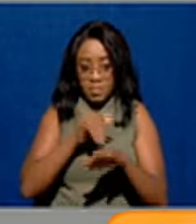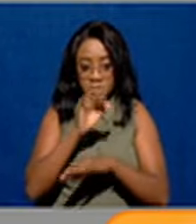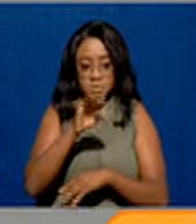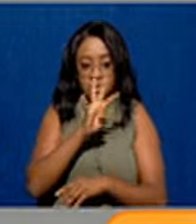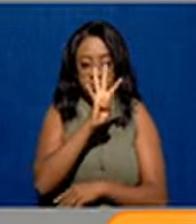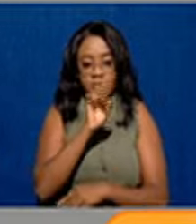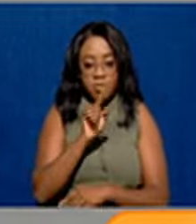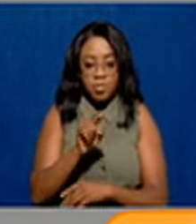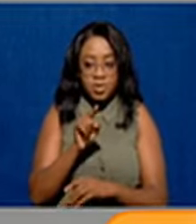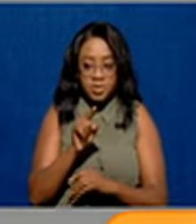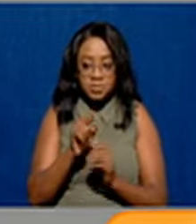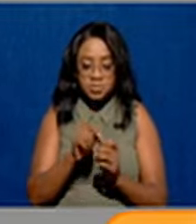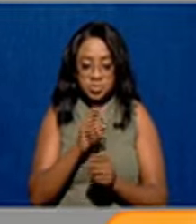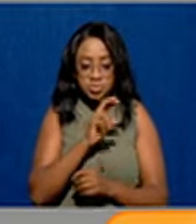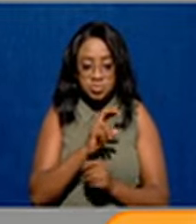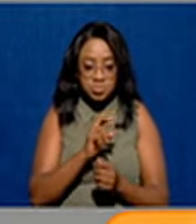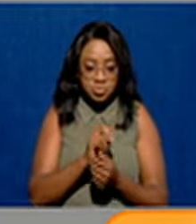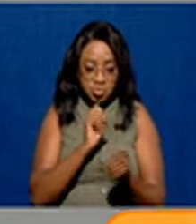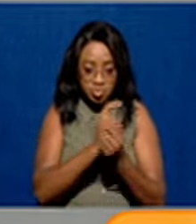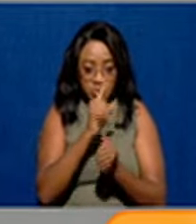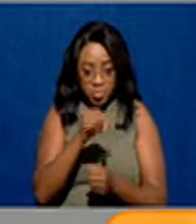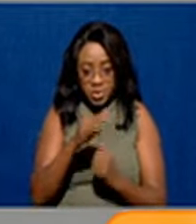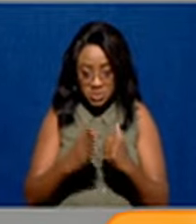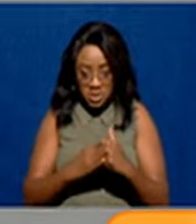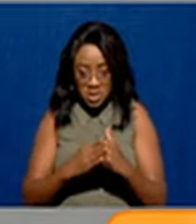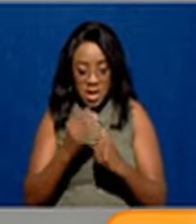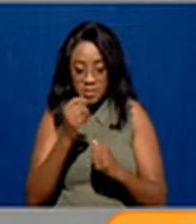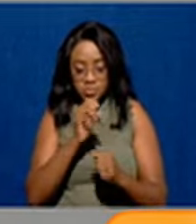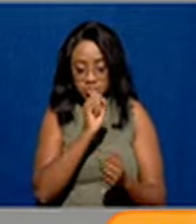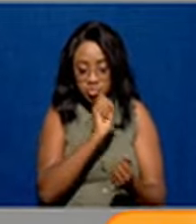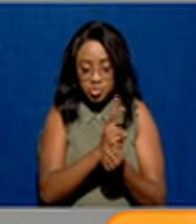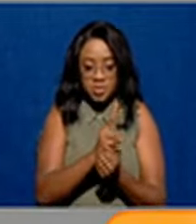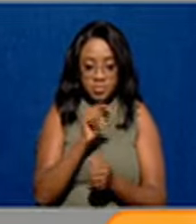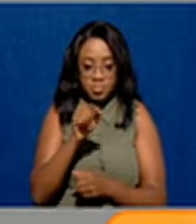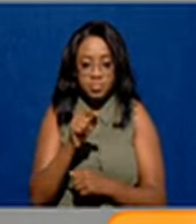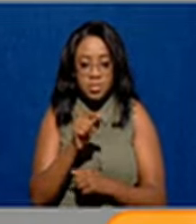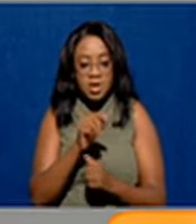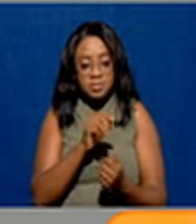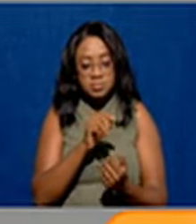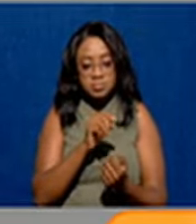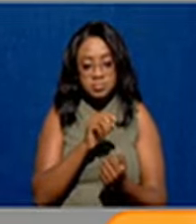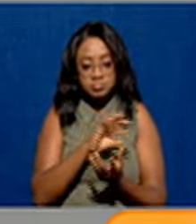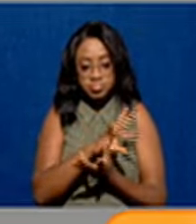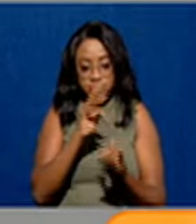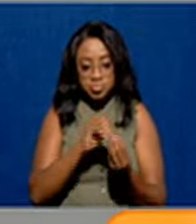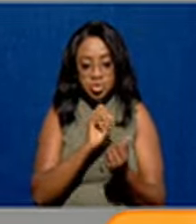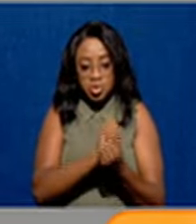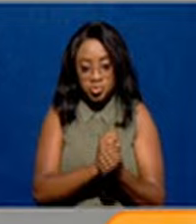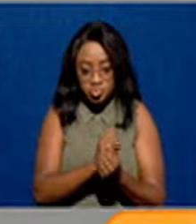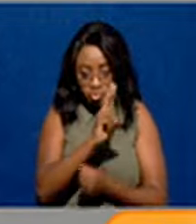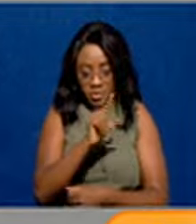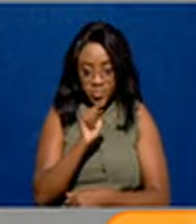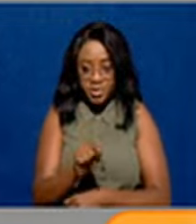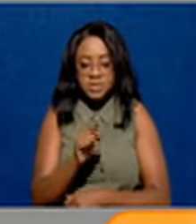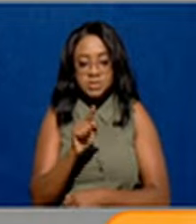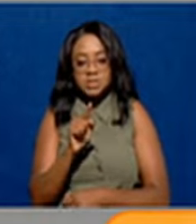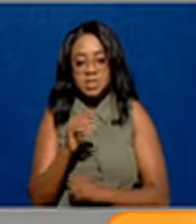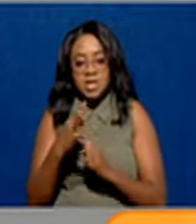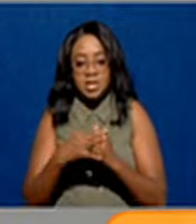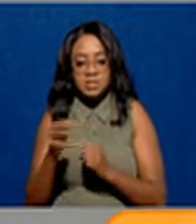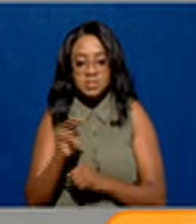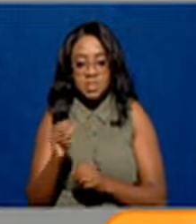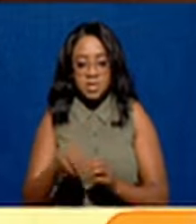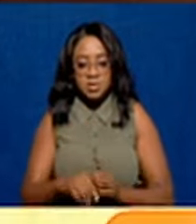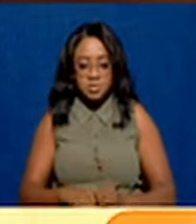to him, and later in 2021, he was paid 8 million shillings, bringing the total amount to 12.8